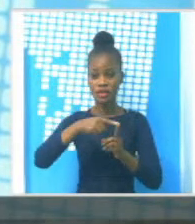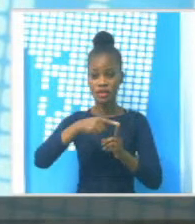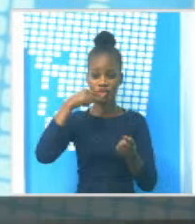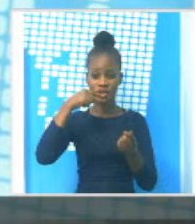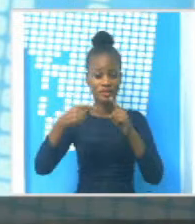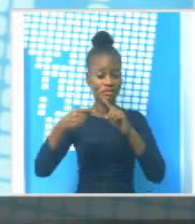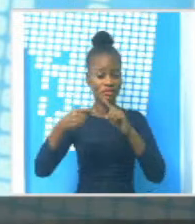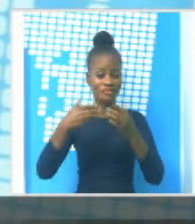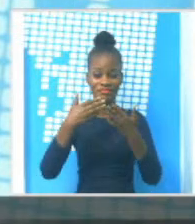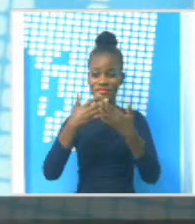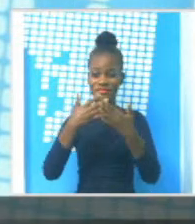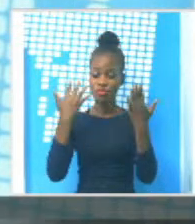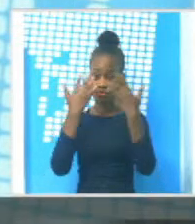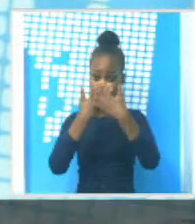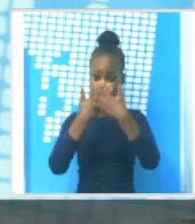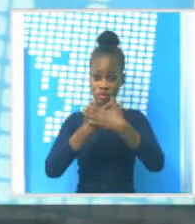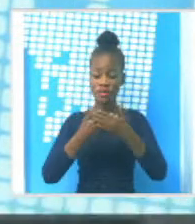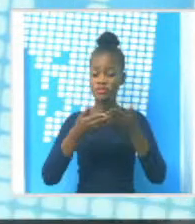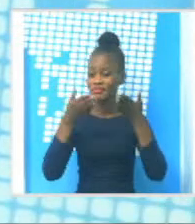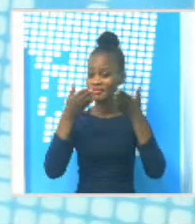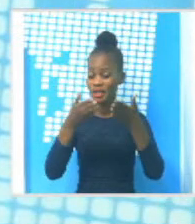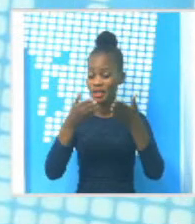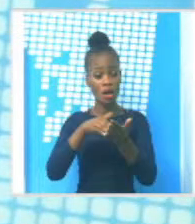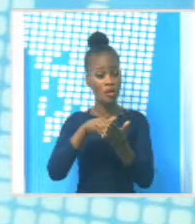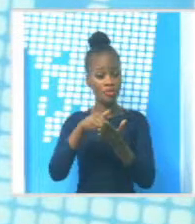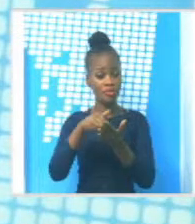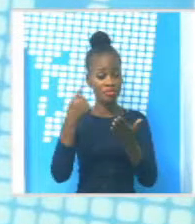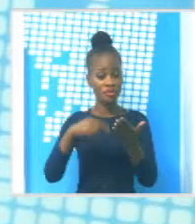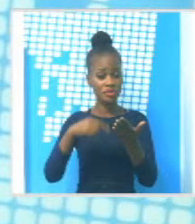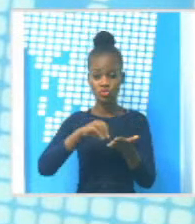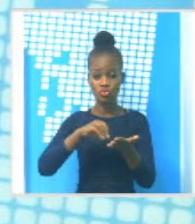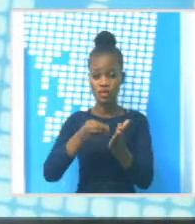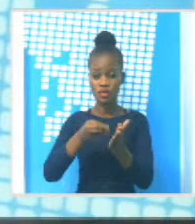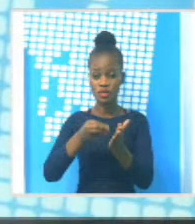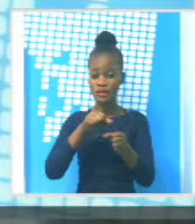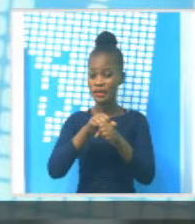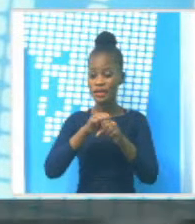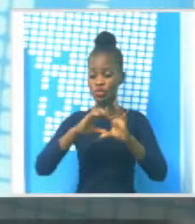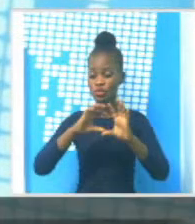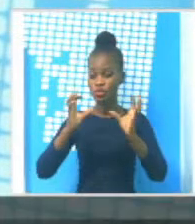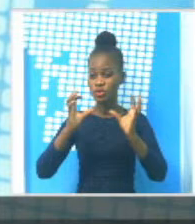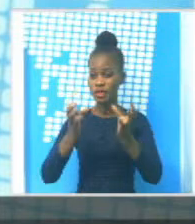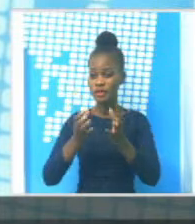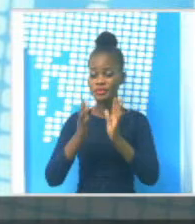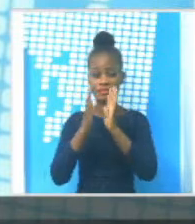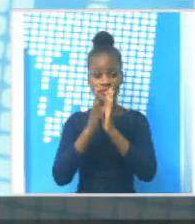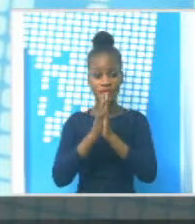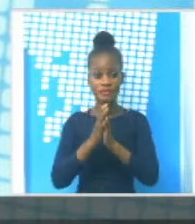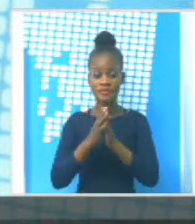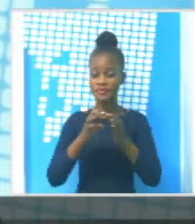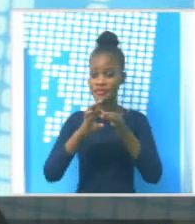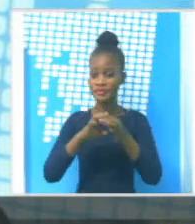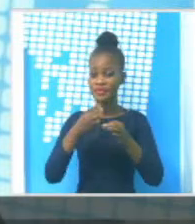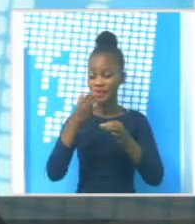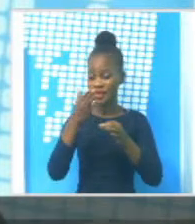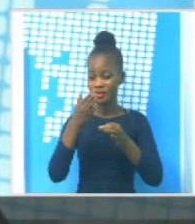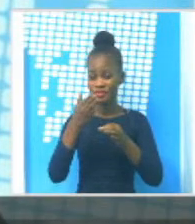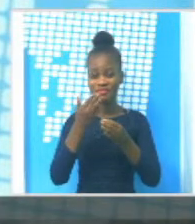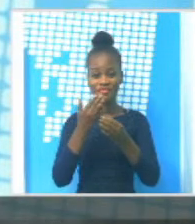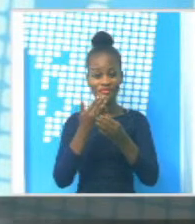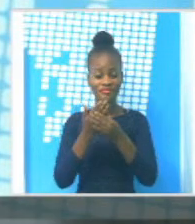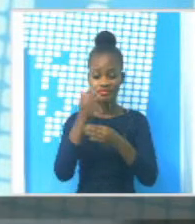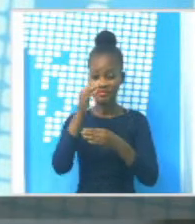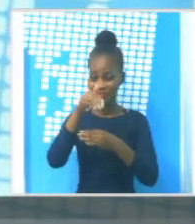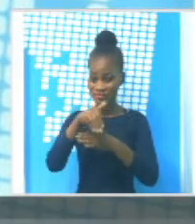yet tonight, looking at business risk management and what it means to the business community. And joining us this evening, we do